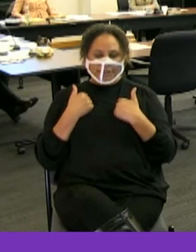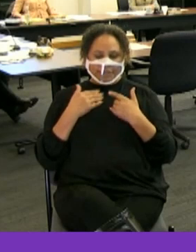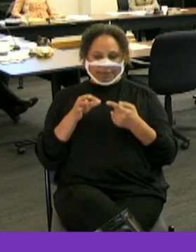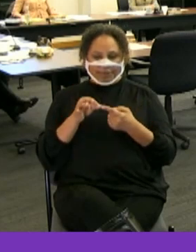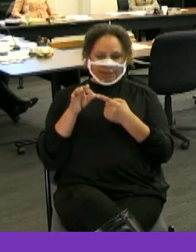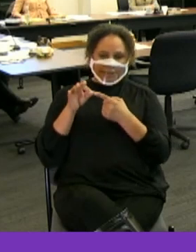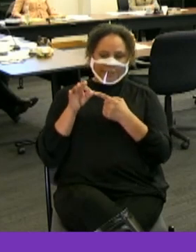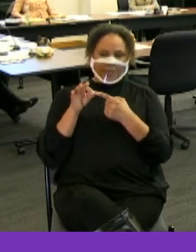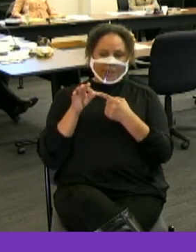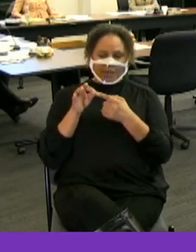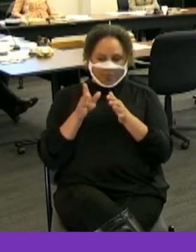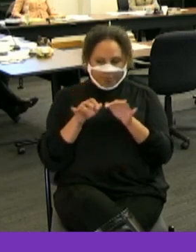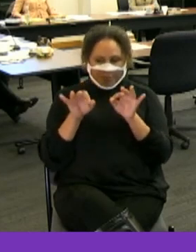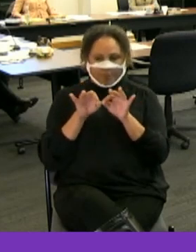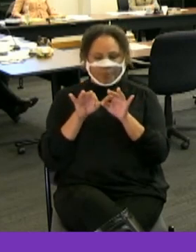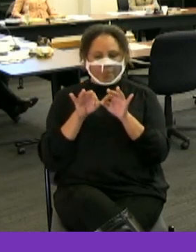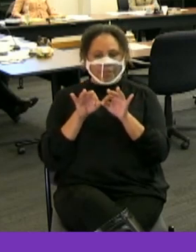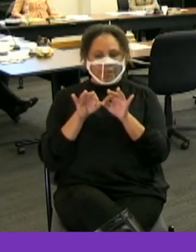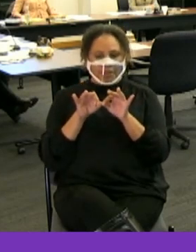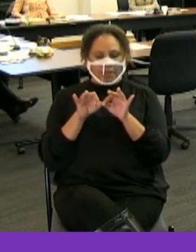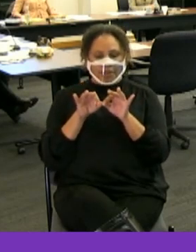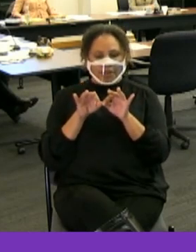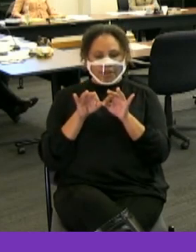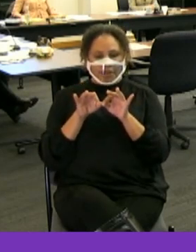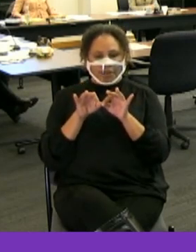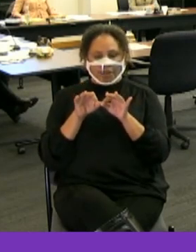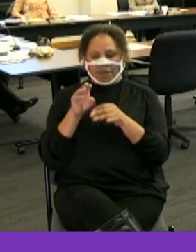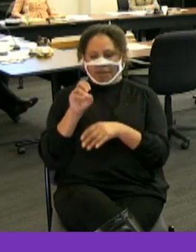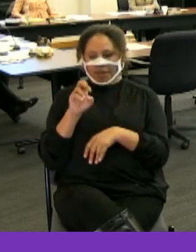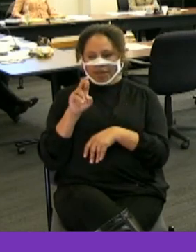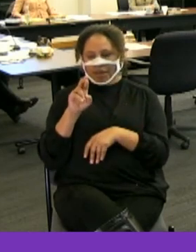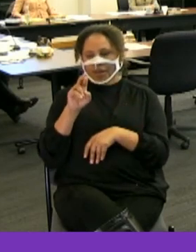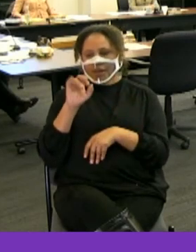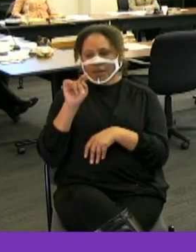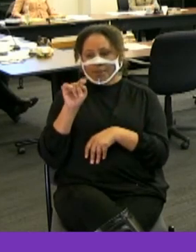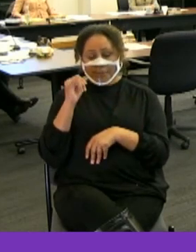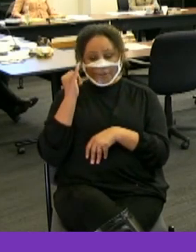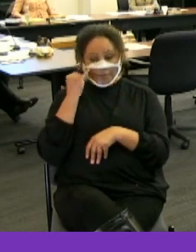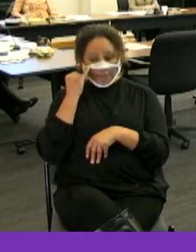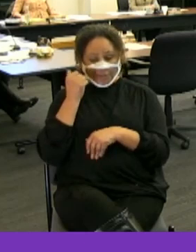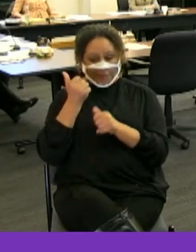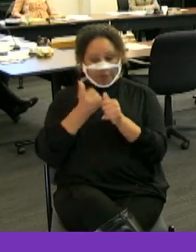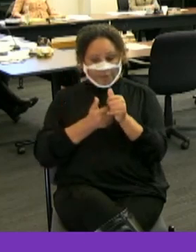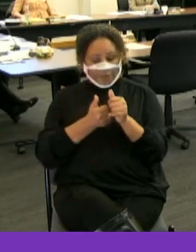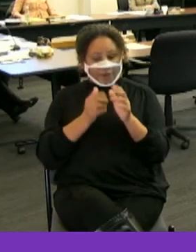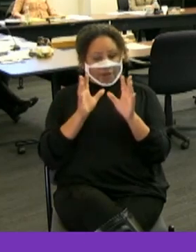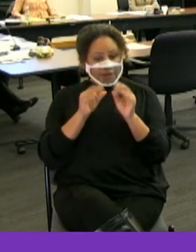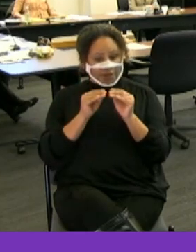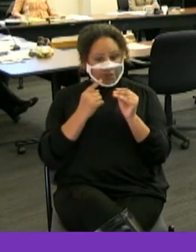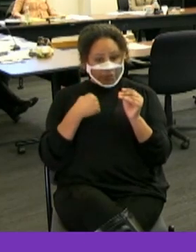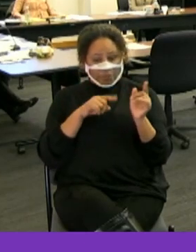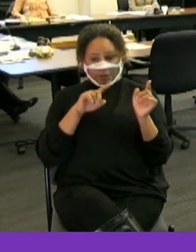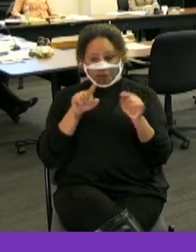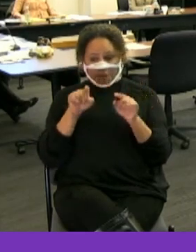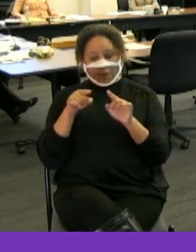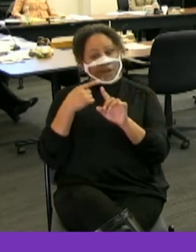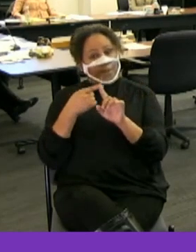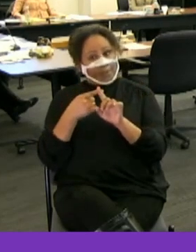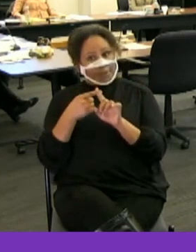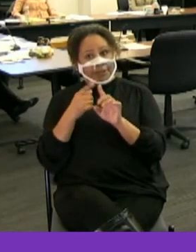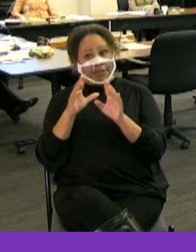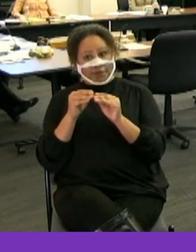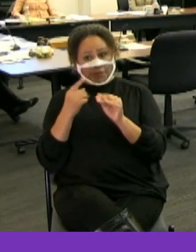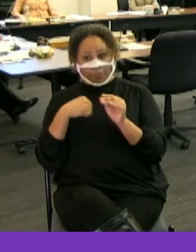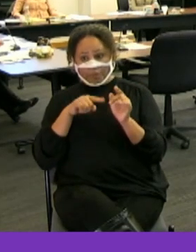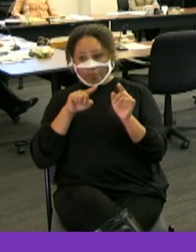merit, because if we are, every conference we go to, even the conference we went to in San Diego,